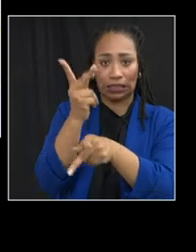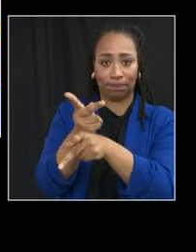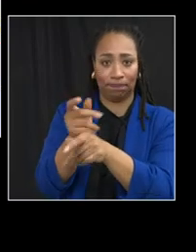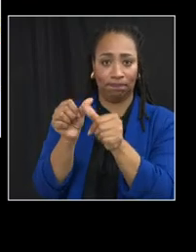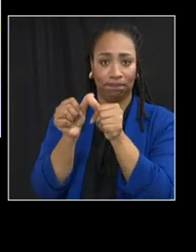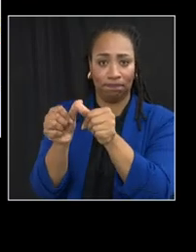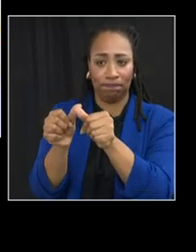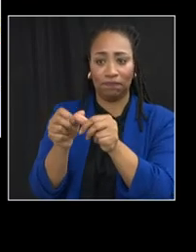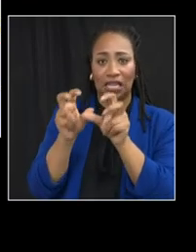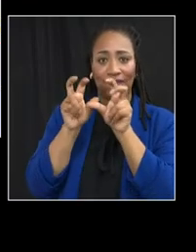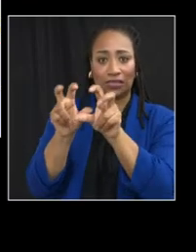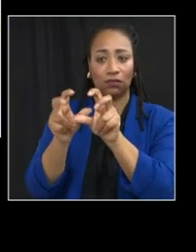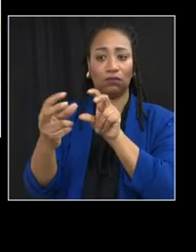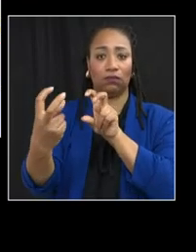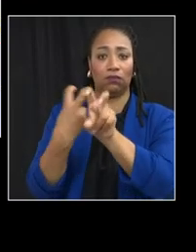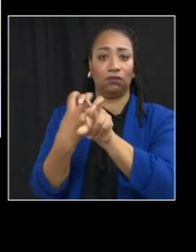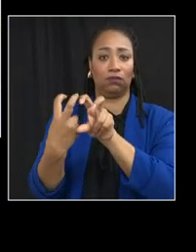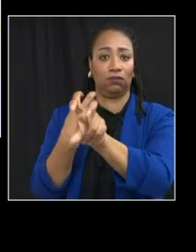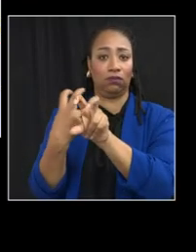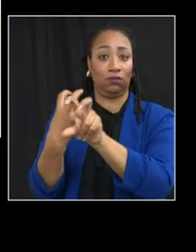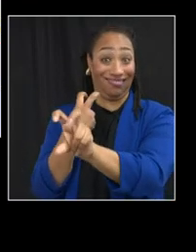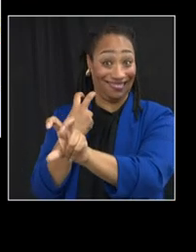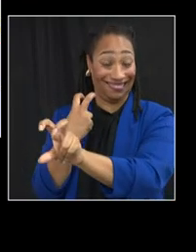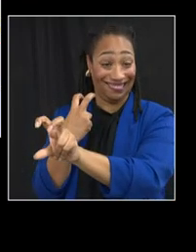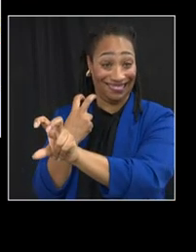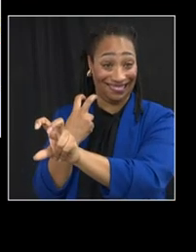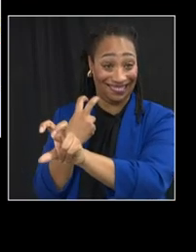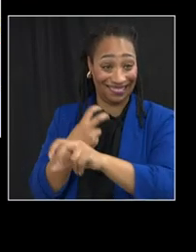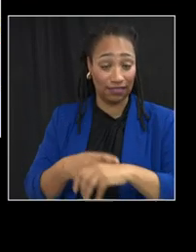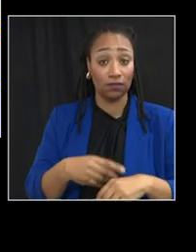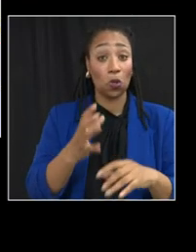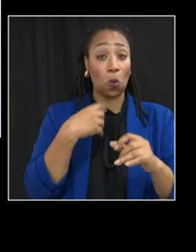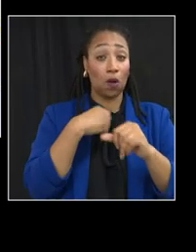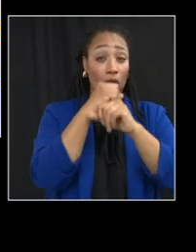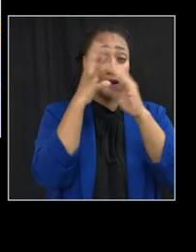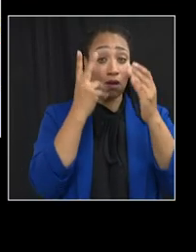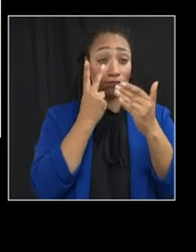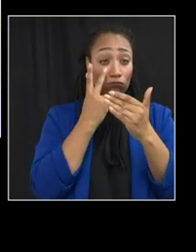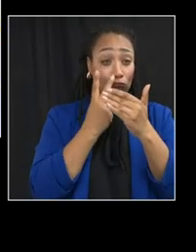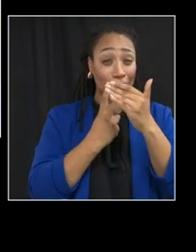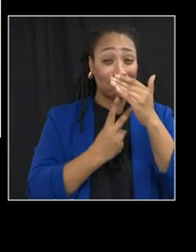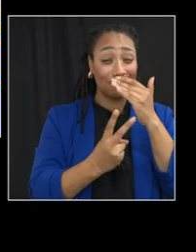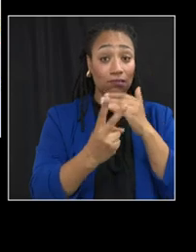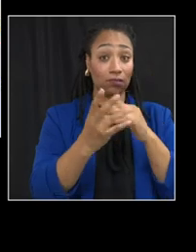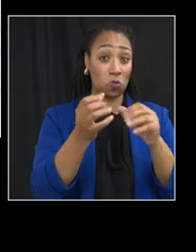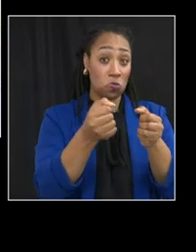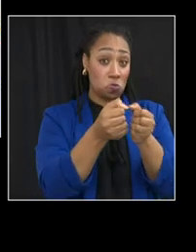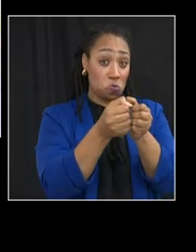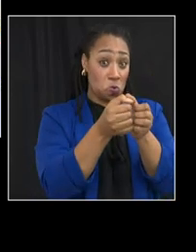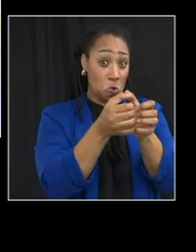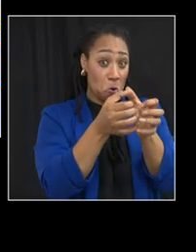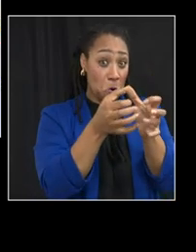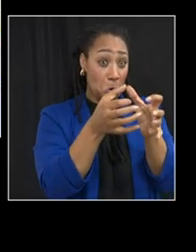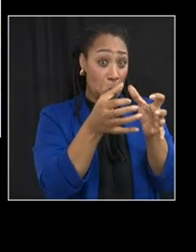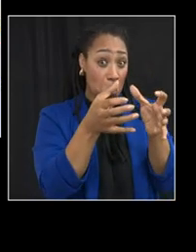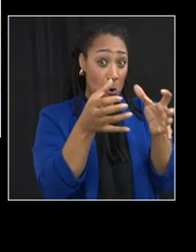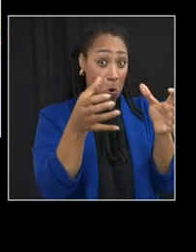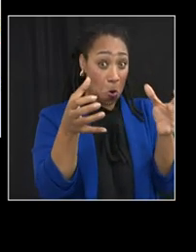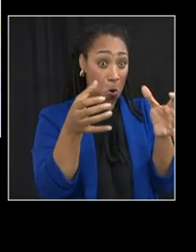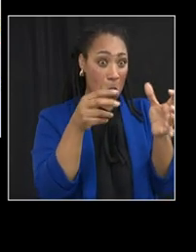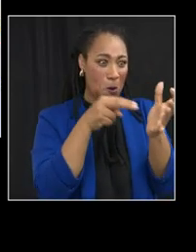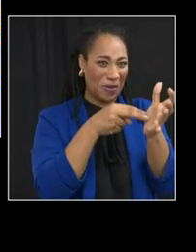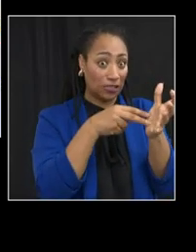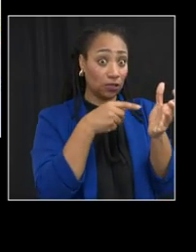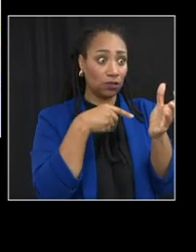with our long-term projected growth. We have to continue to focus on catalytic